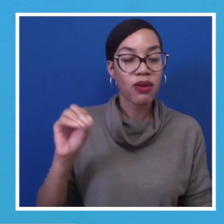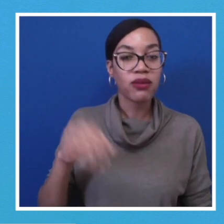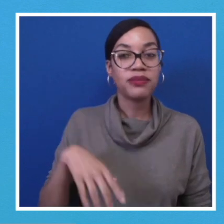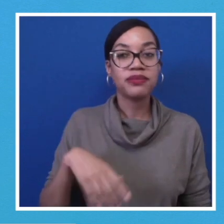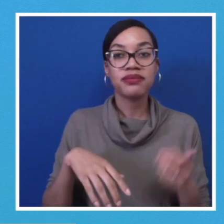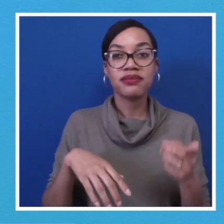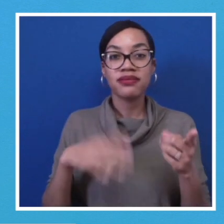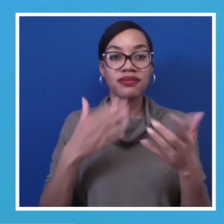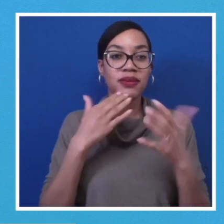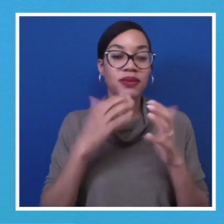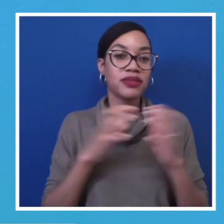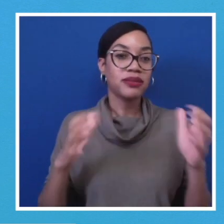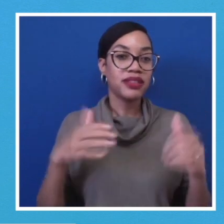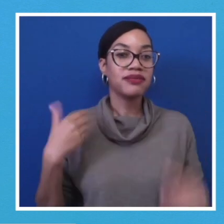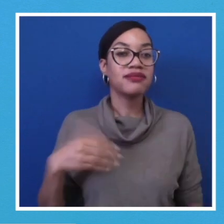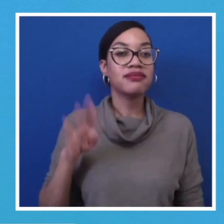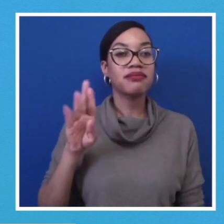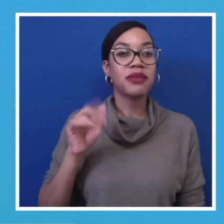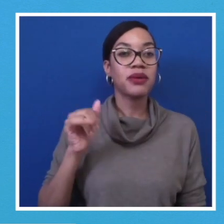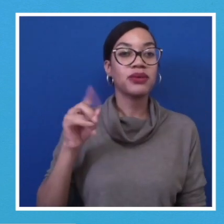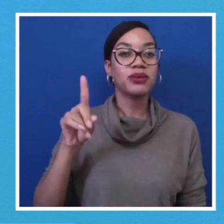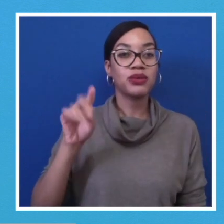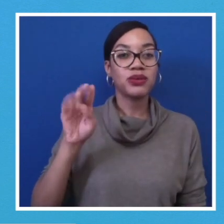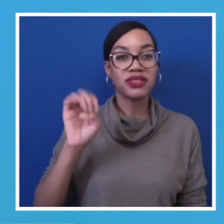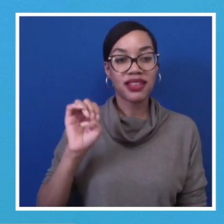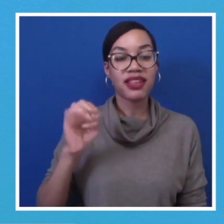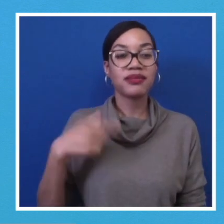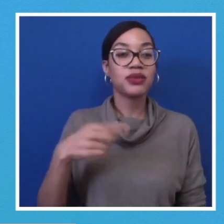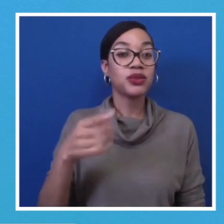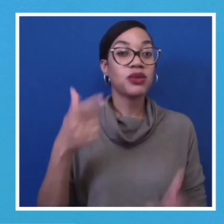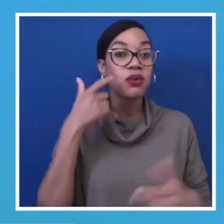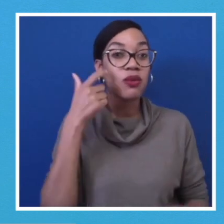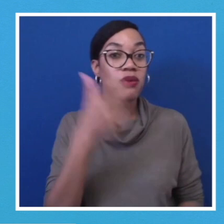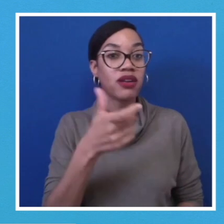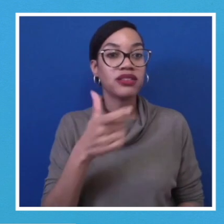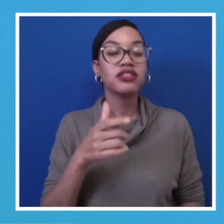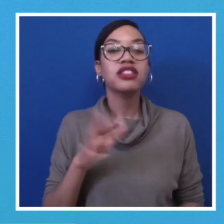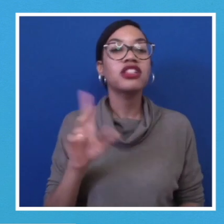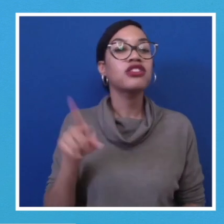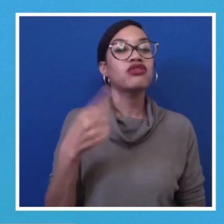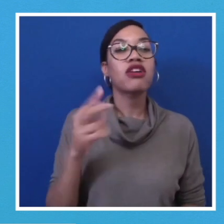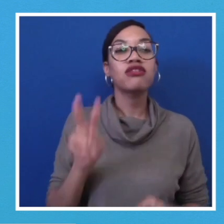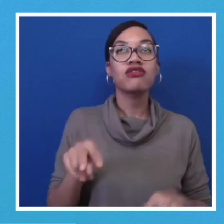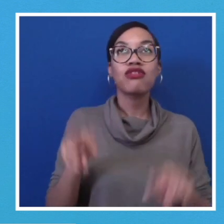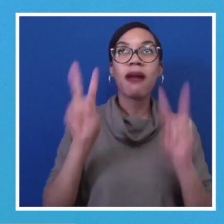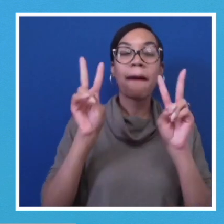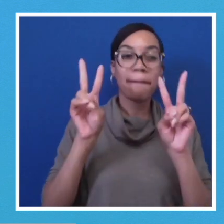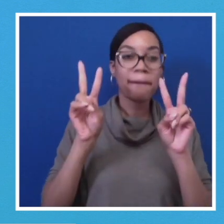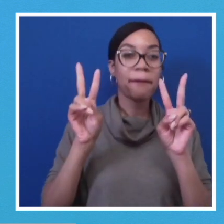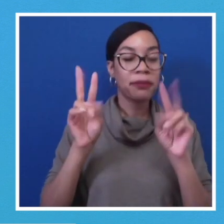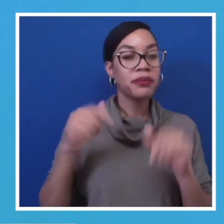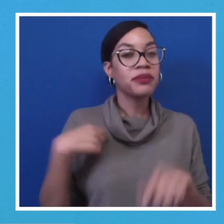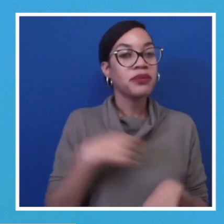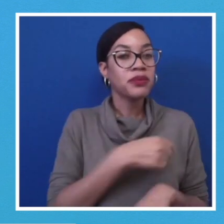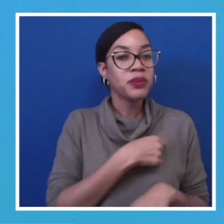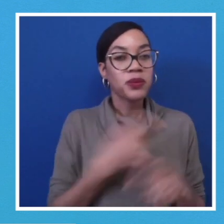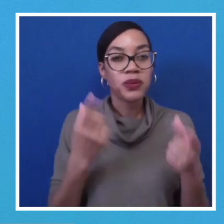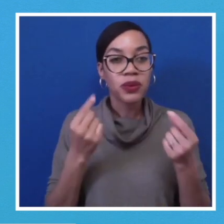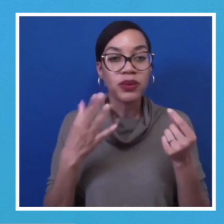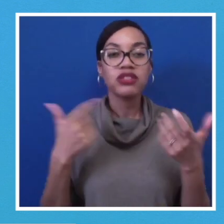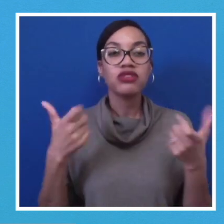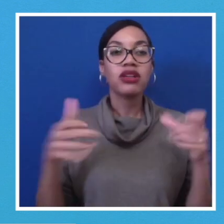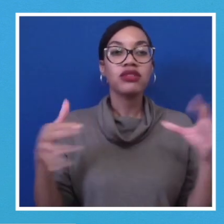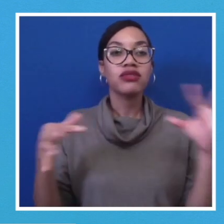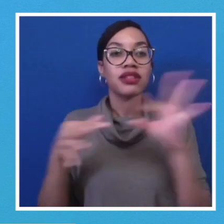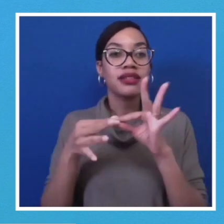You're tuned in to the Just Look Up Alliance live stream, where we're connecting threads between